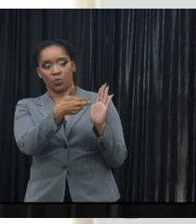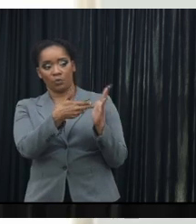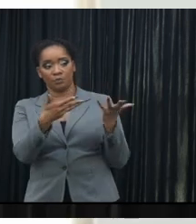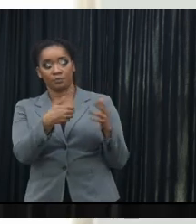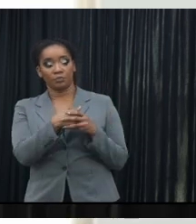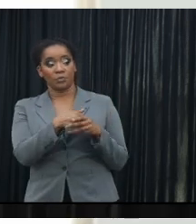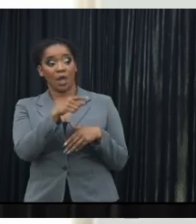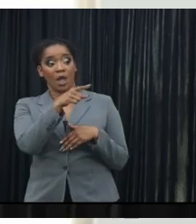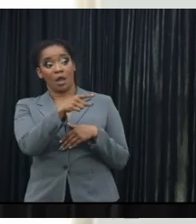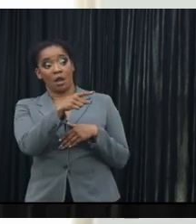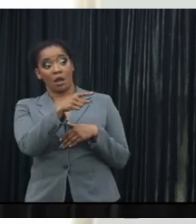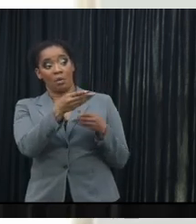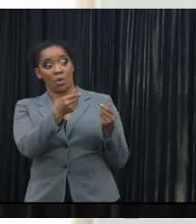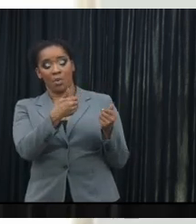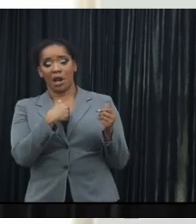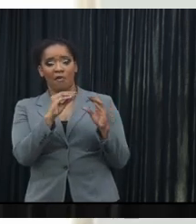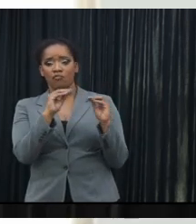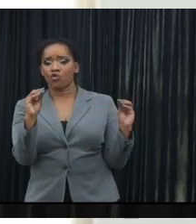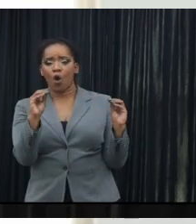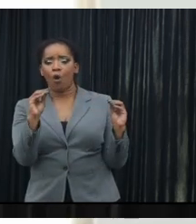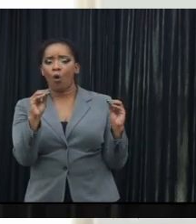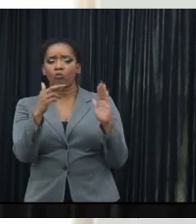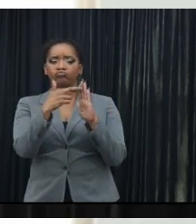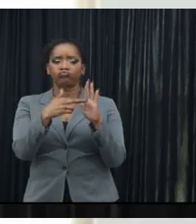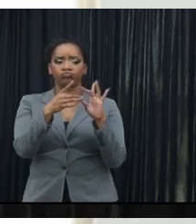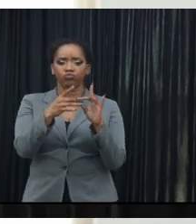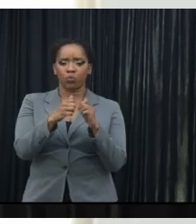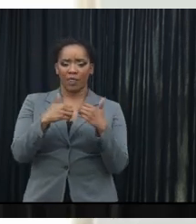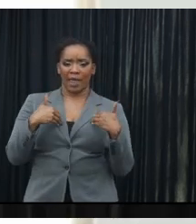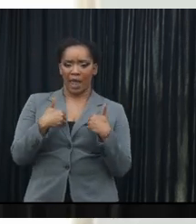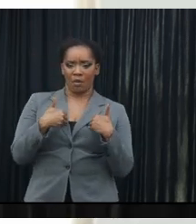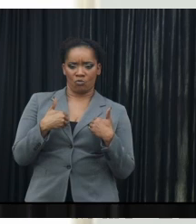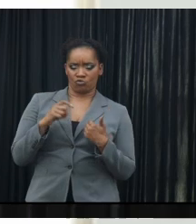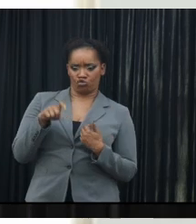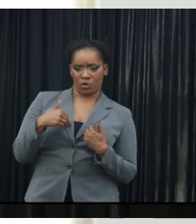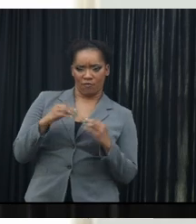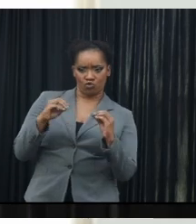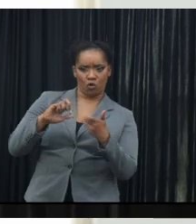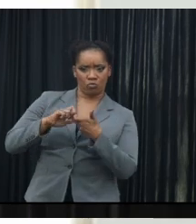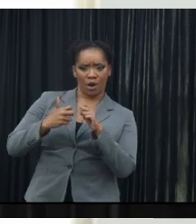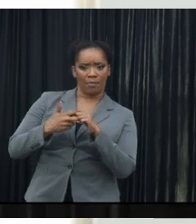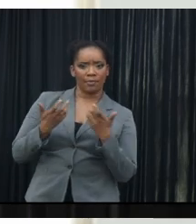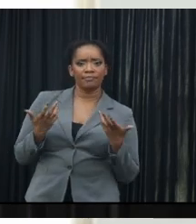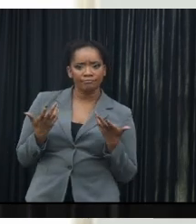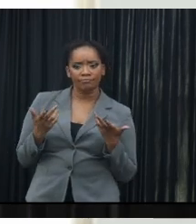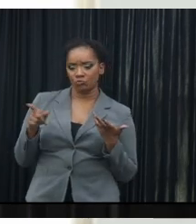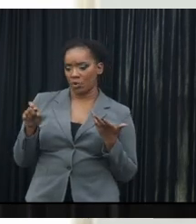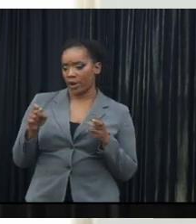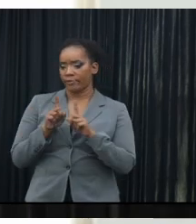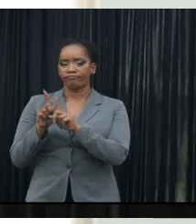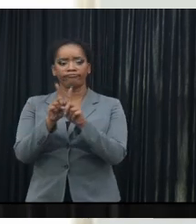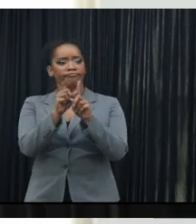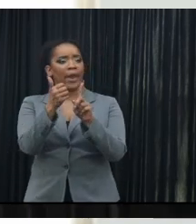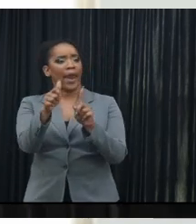no restrictions related to animals, there shouldn't be any issues. The individual can go with their animal anywhere on the